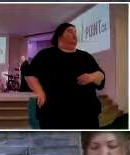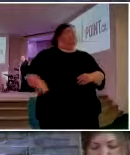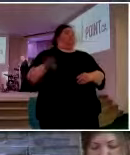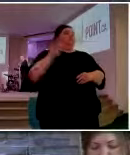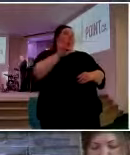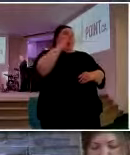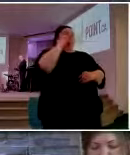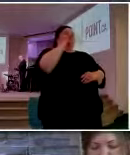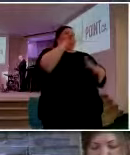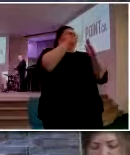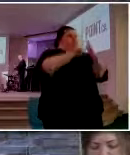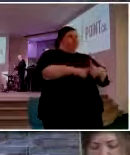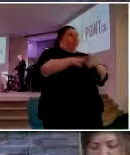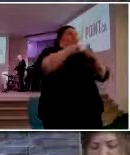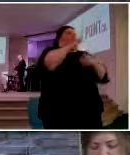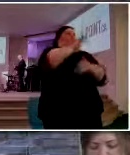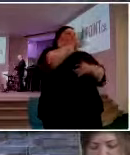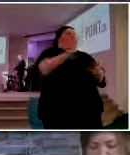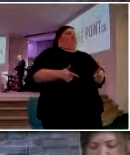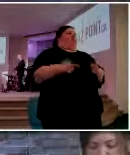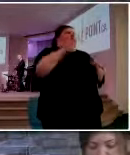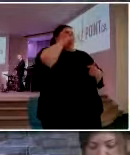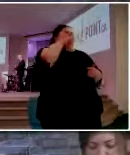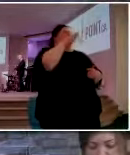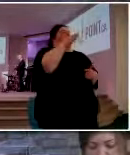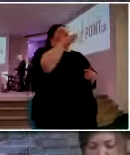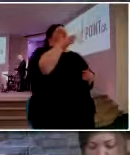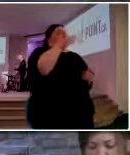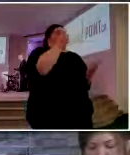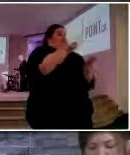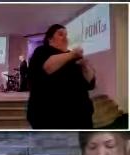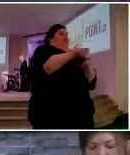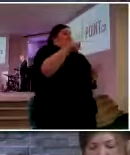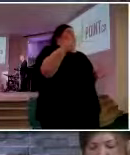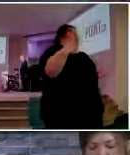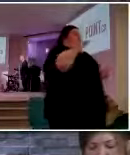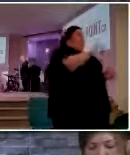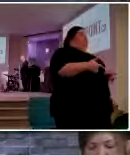experience that starts to take place. And you give Him everything of your life.